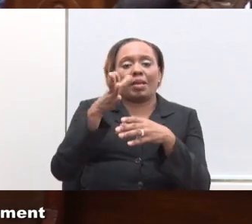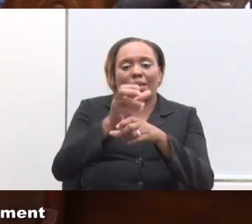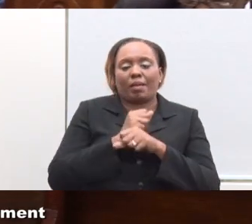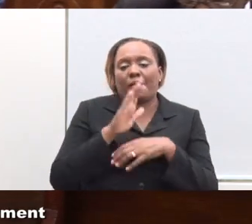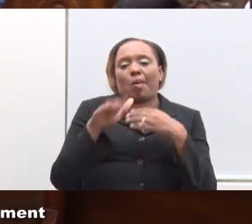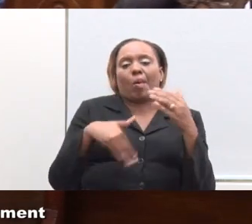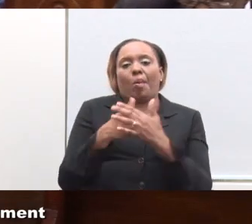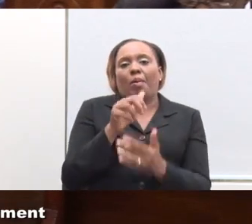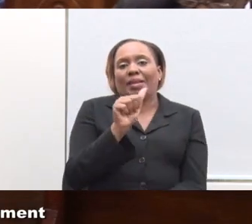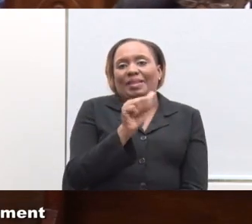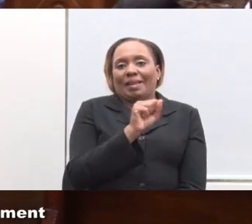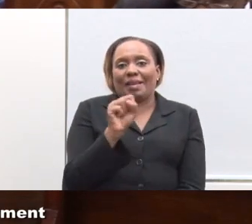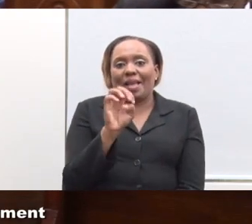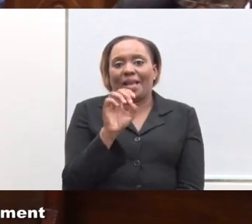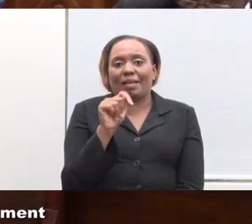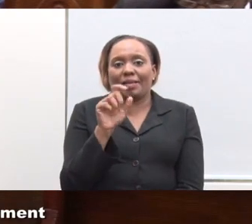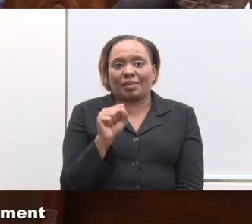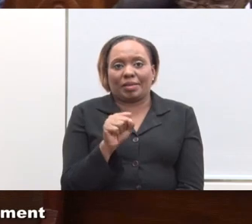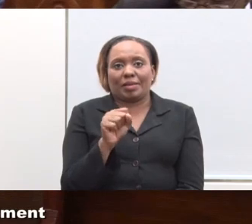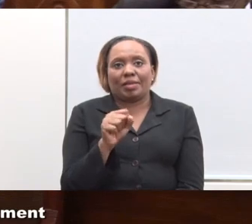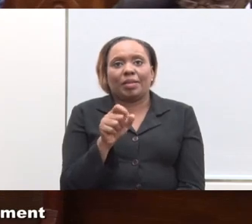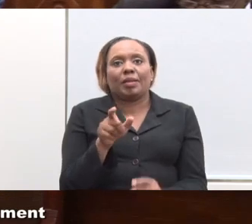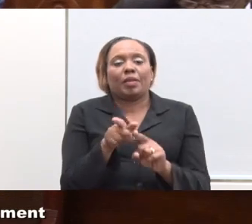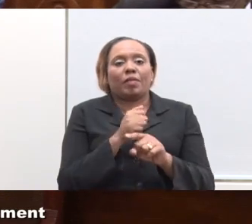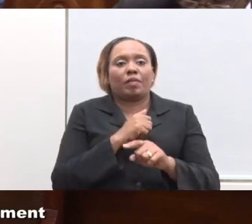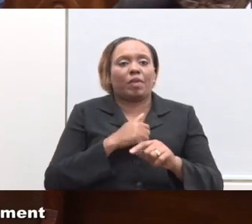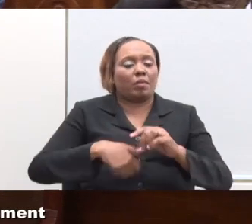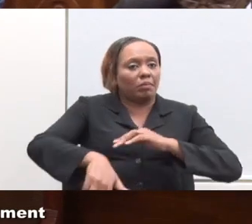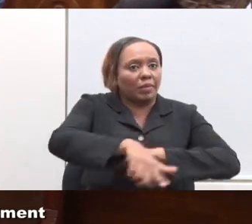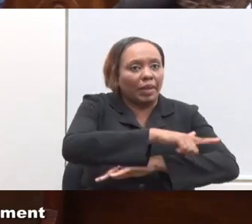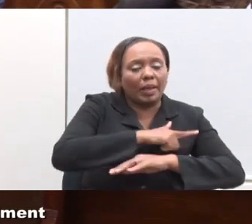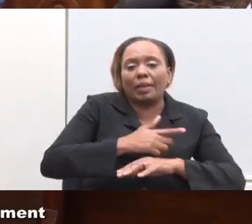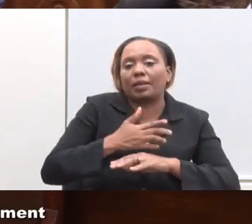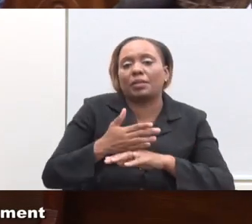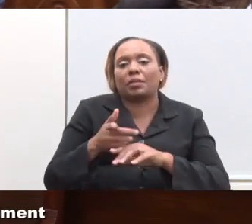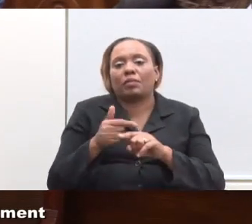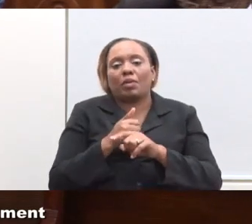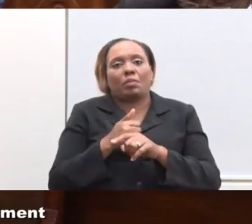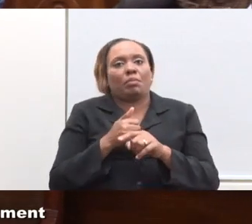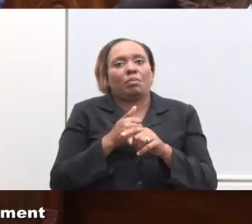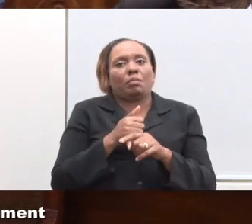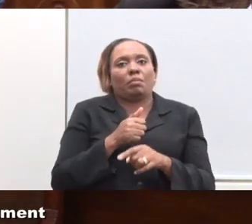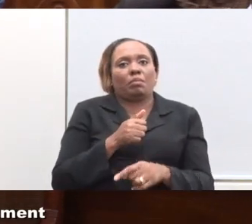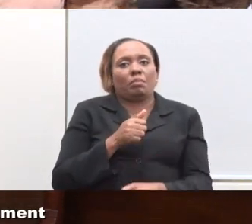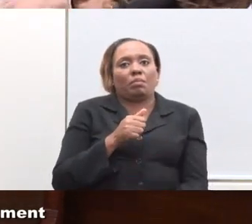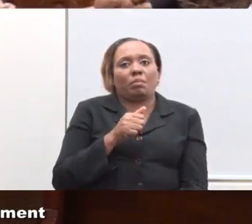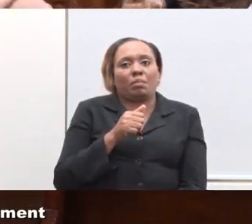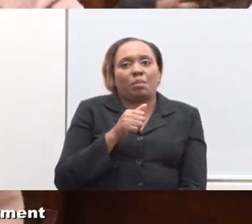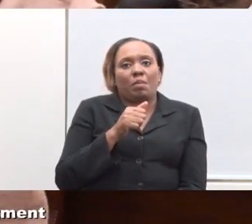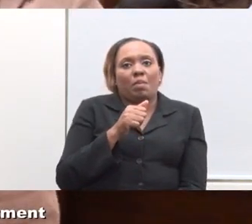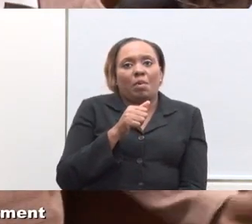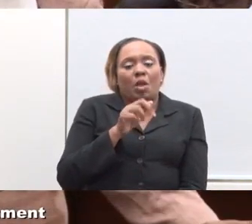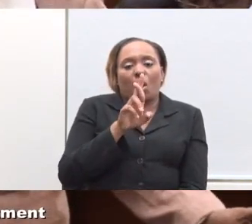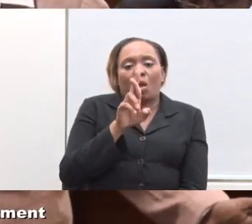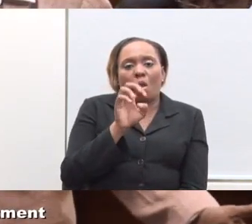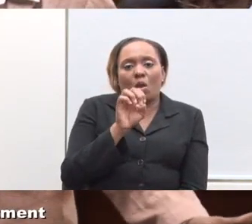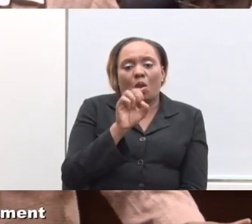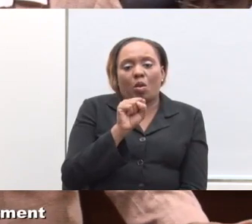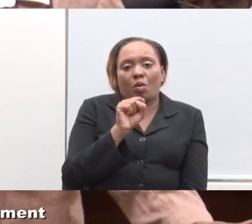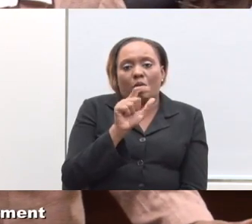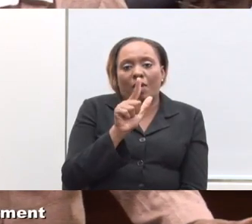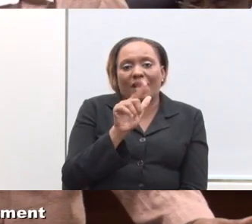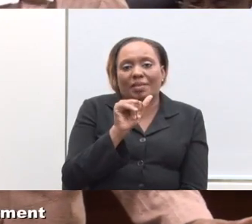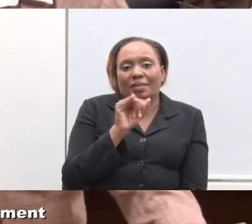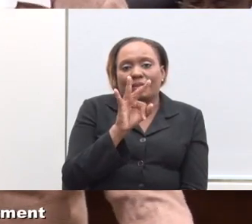other assets in central government from lands and other interests. Right now, the government of Barbados owns all of these